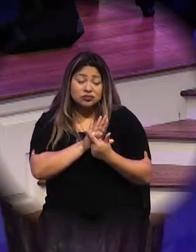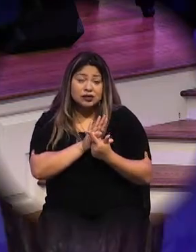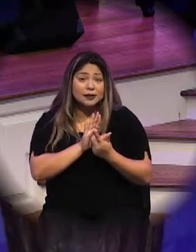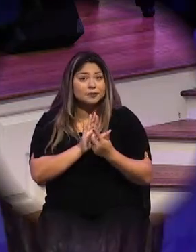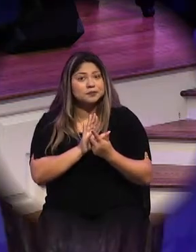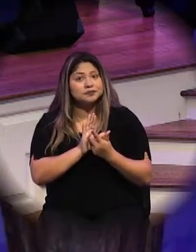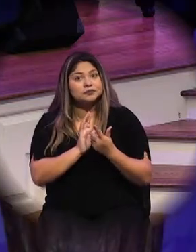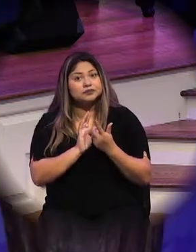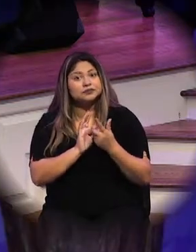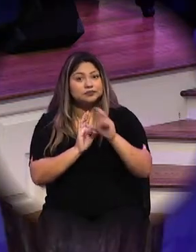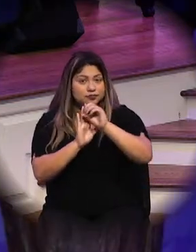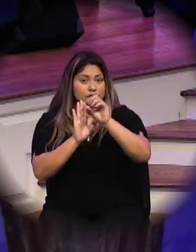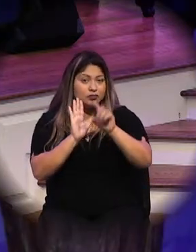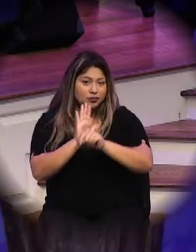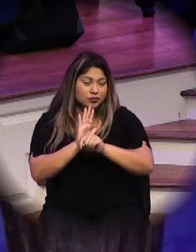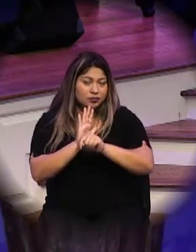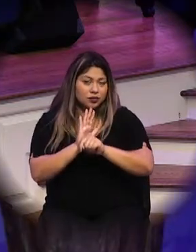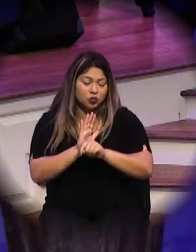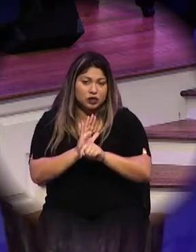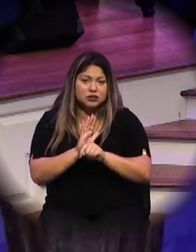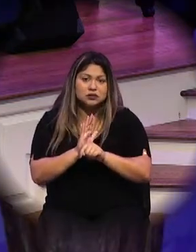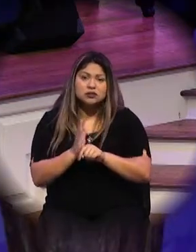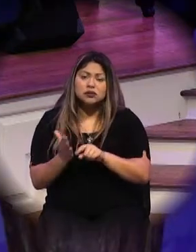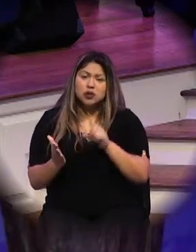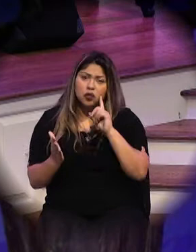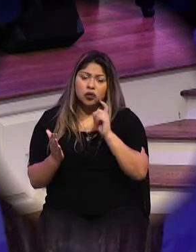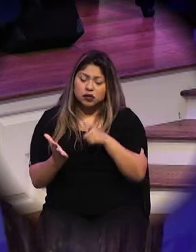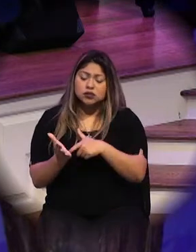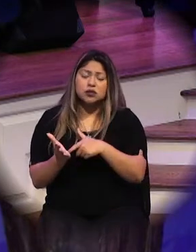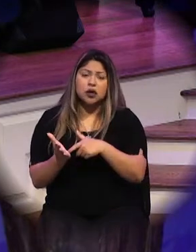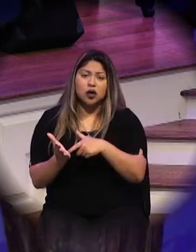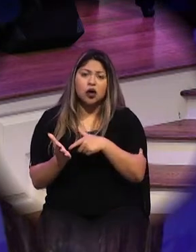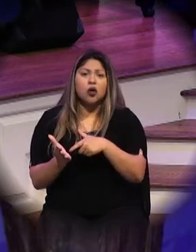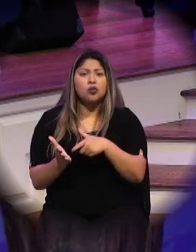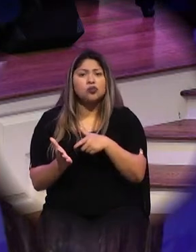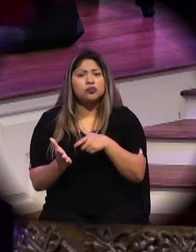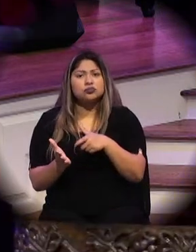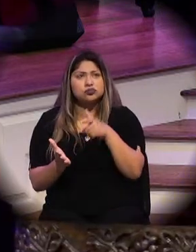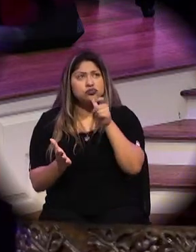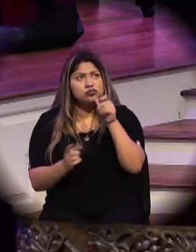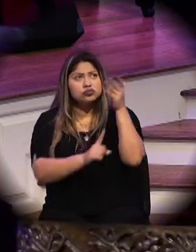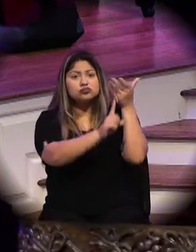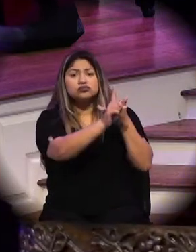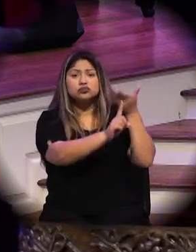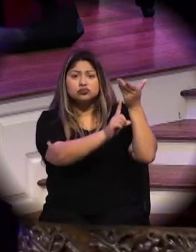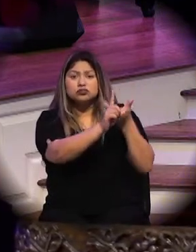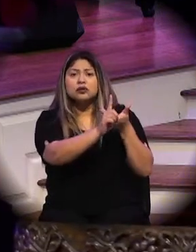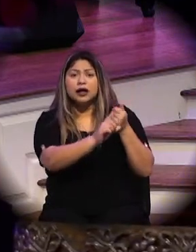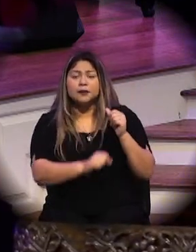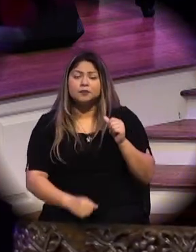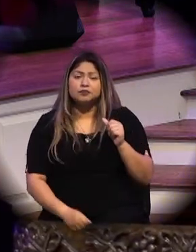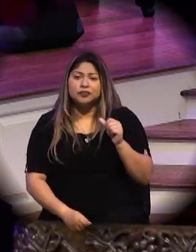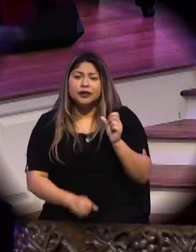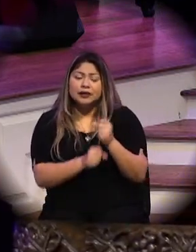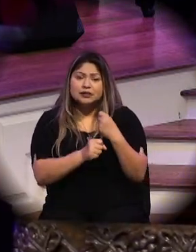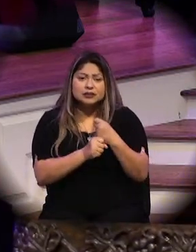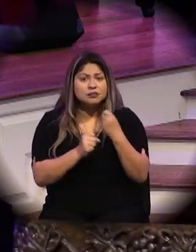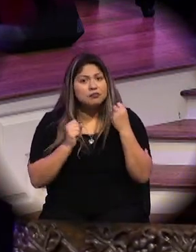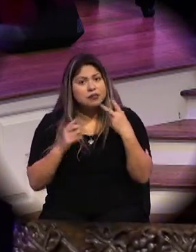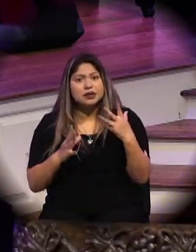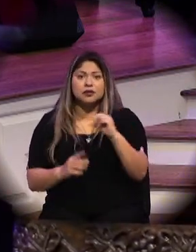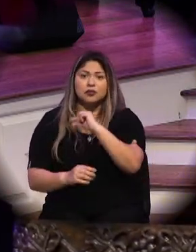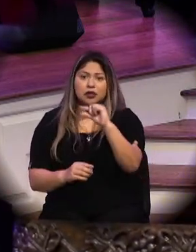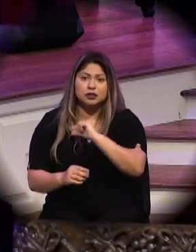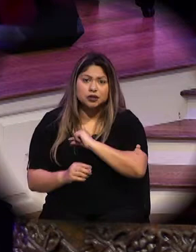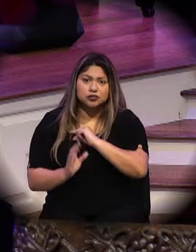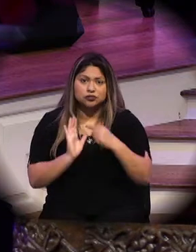the Old Testament, we gain a sense of who God is from looking at his creation, that God makes many of his qualities known